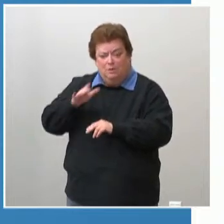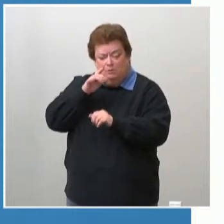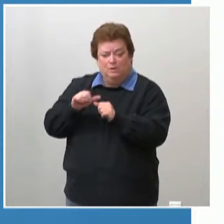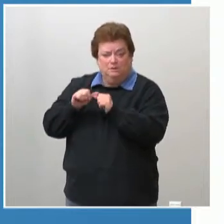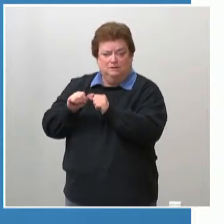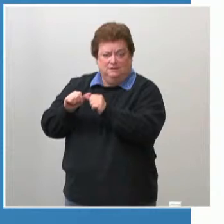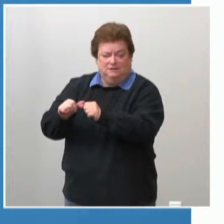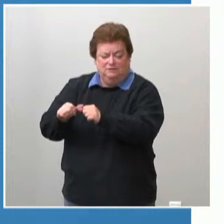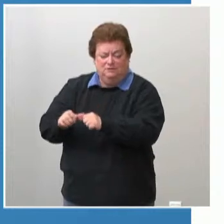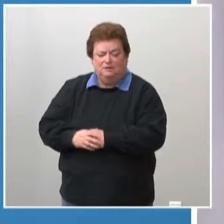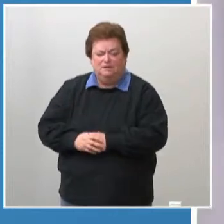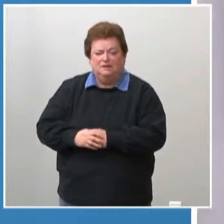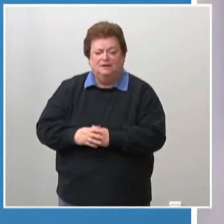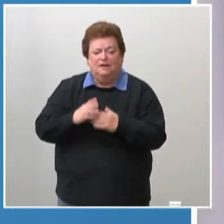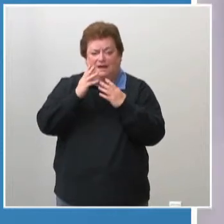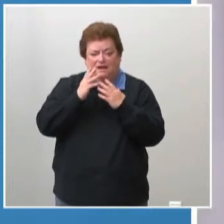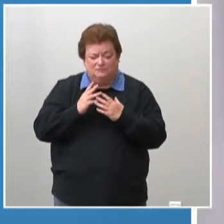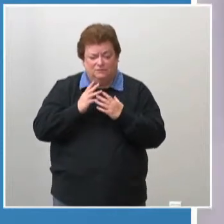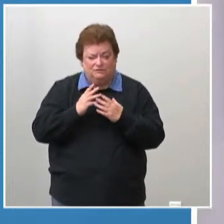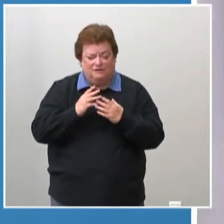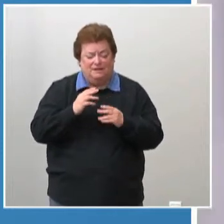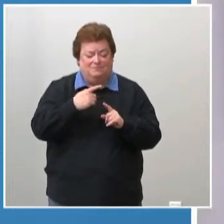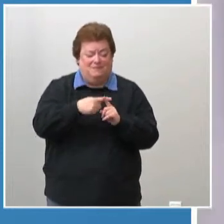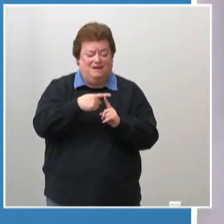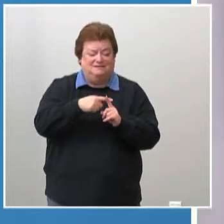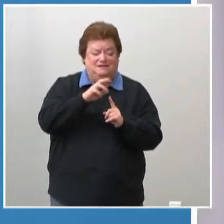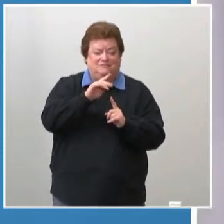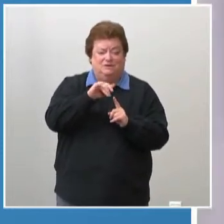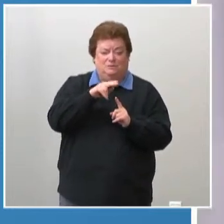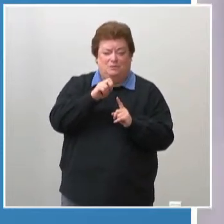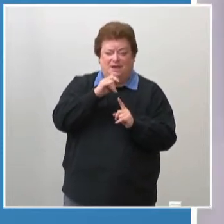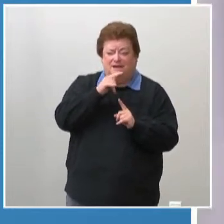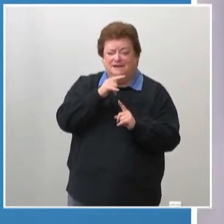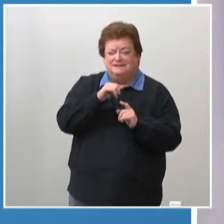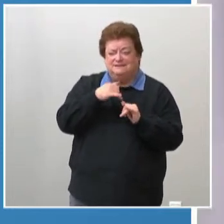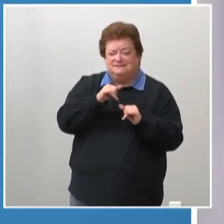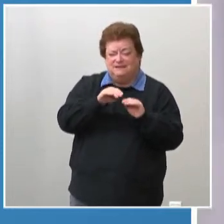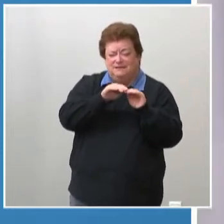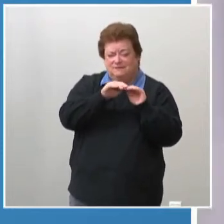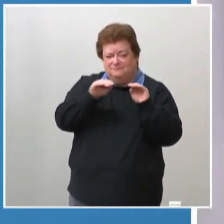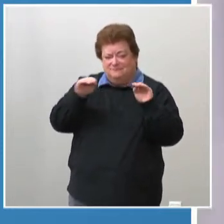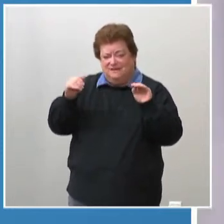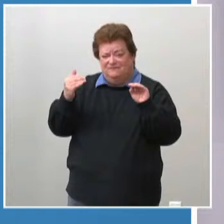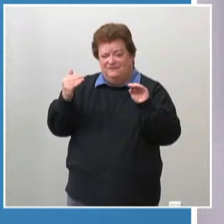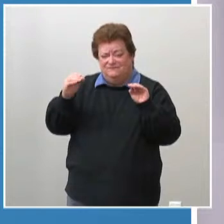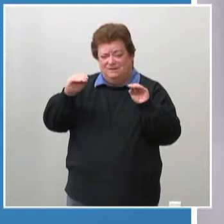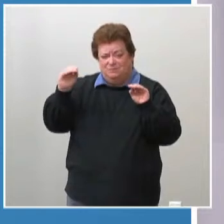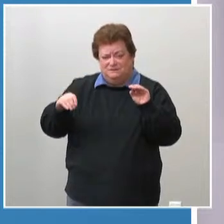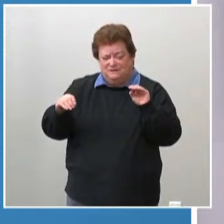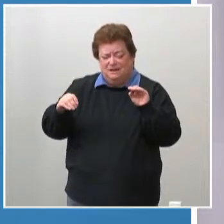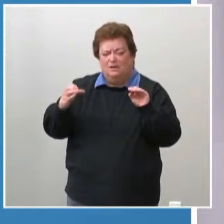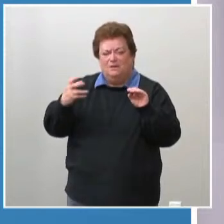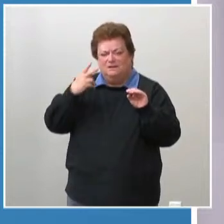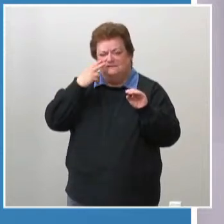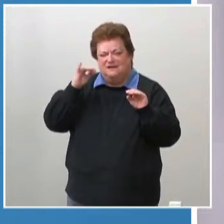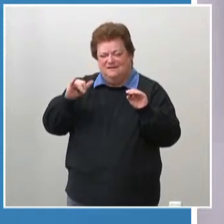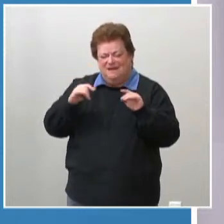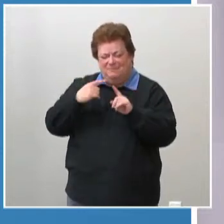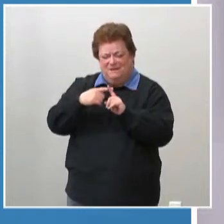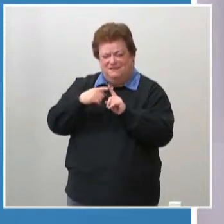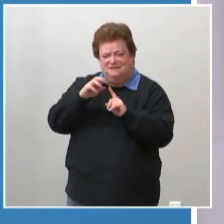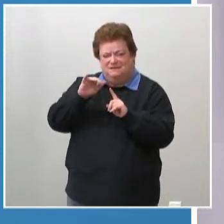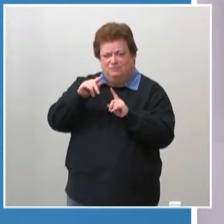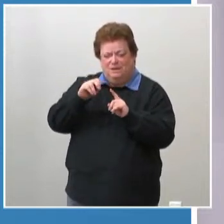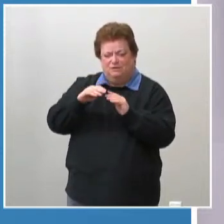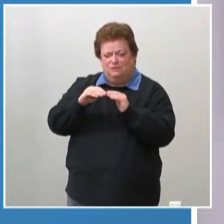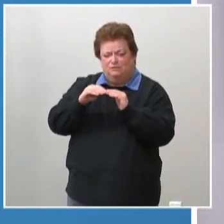continue. Unfortunately, our positivity rate is holding around 16%. We would like to see that positivity rate